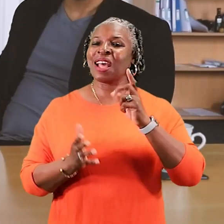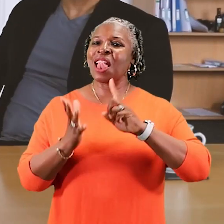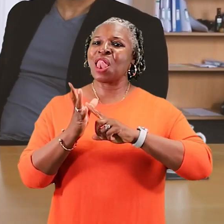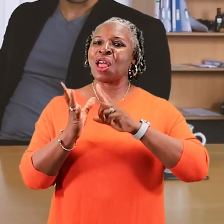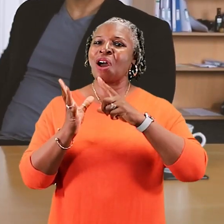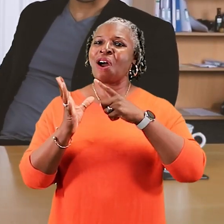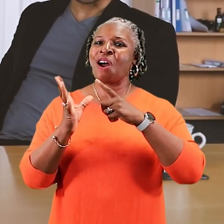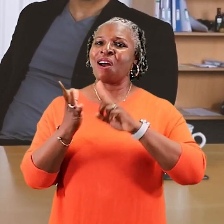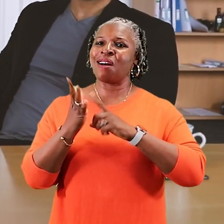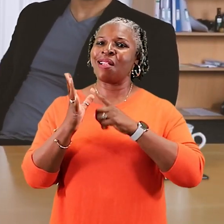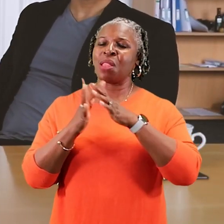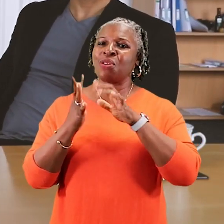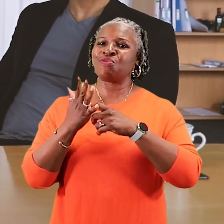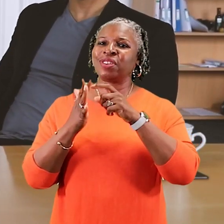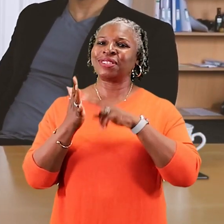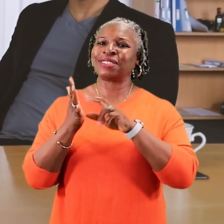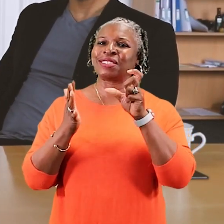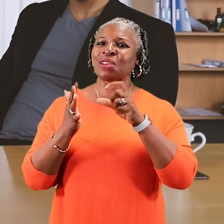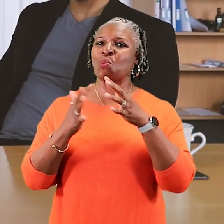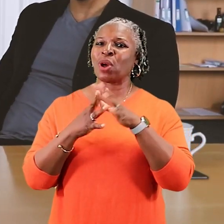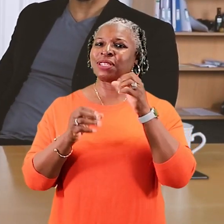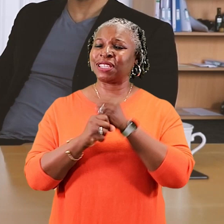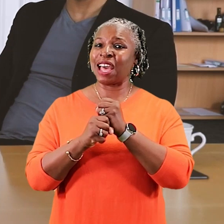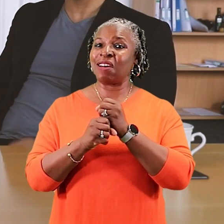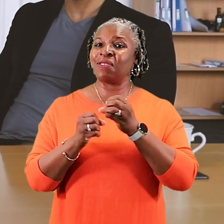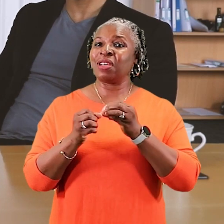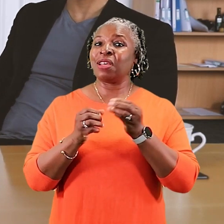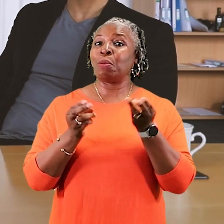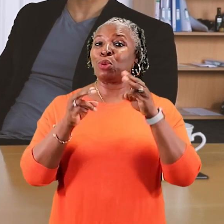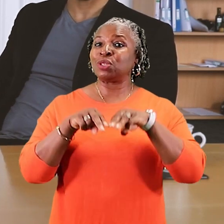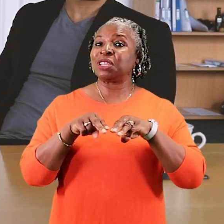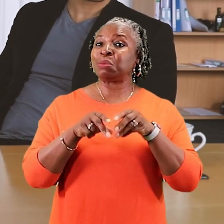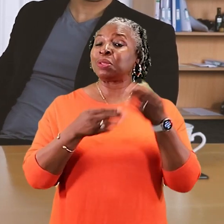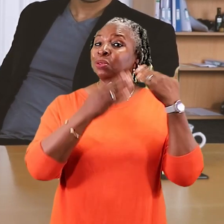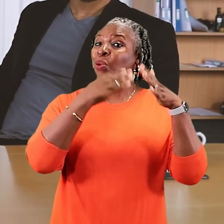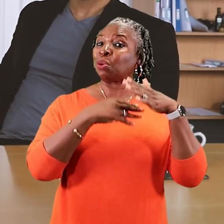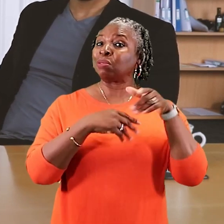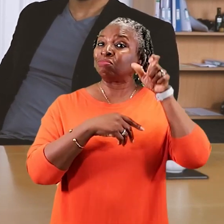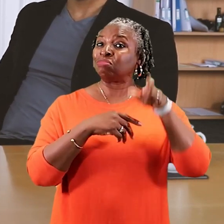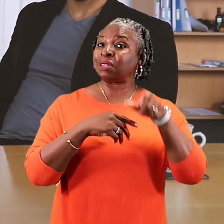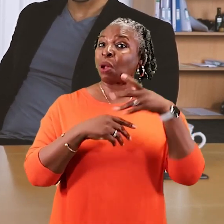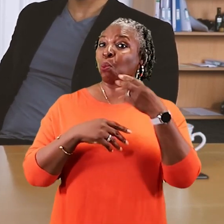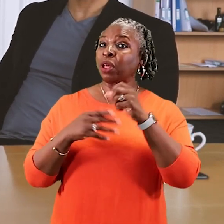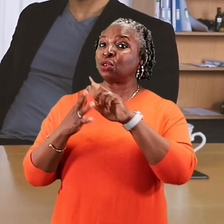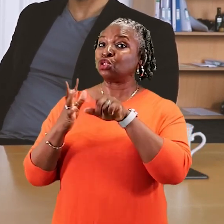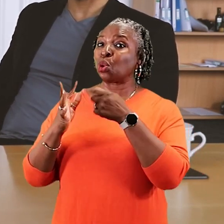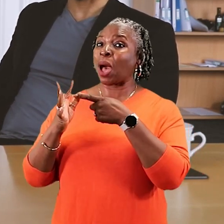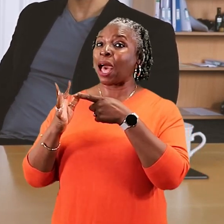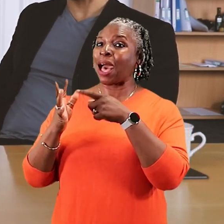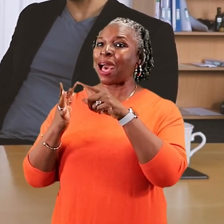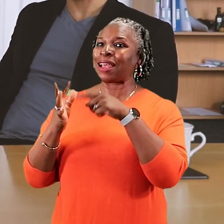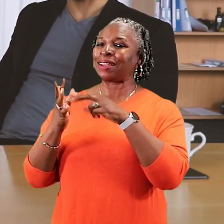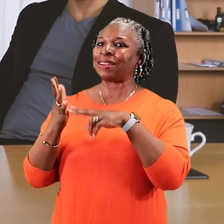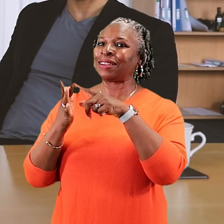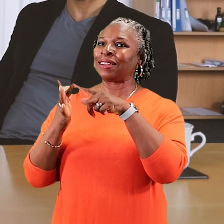Hello, I'm Laurence Westgaph. I'm NML's historian in residence, and I'm here today with Joanne Anderson, who's Liverpool's first female